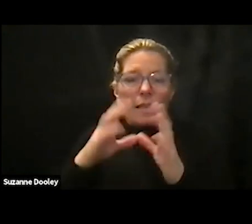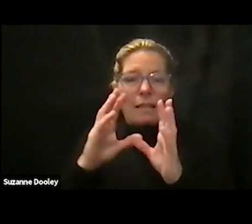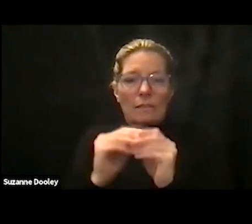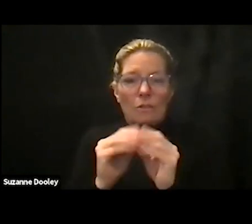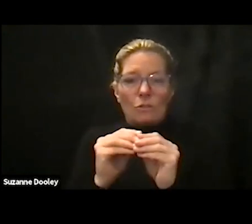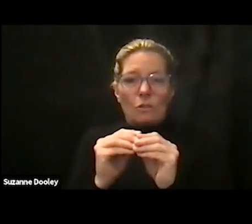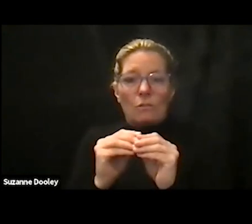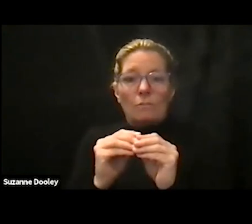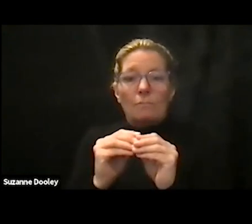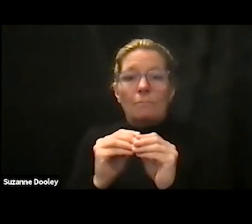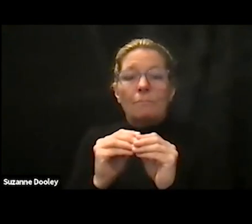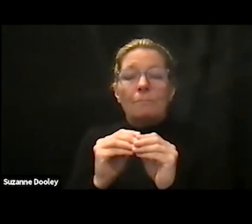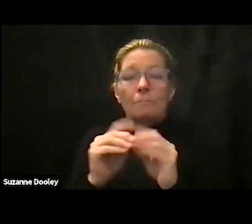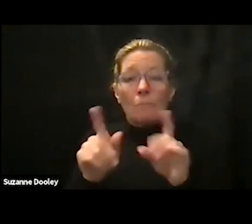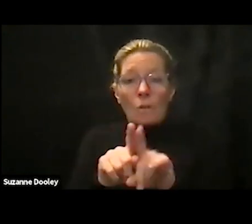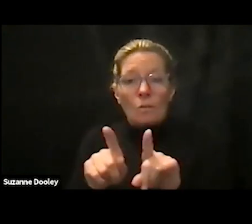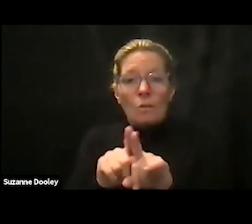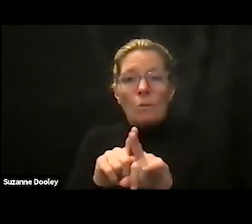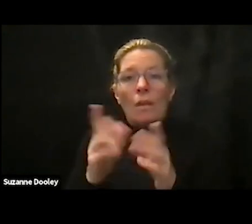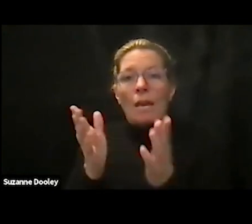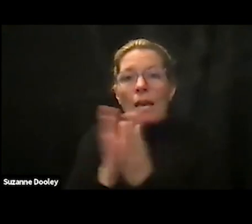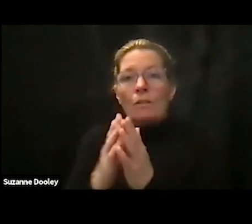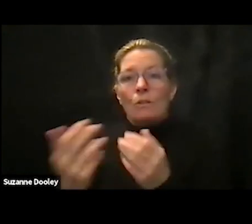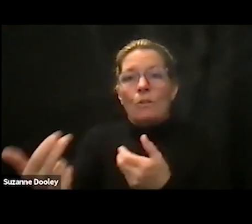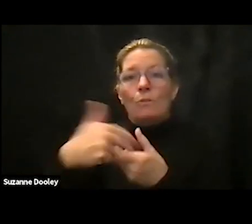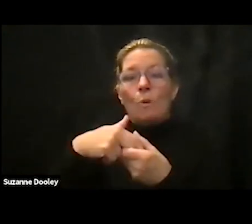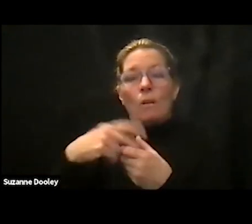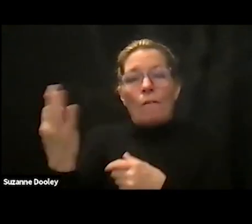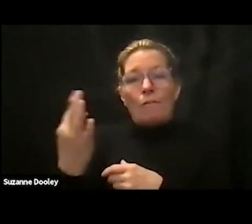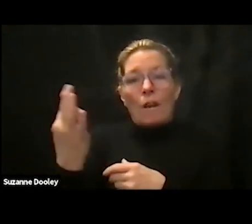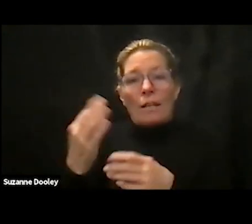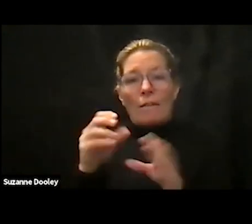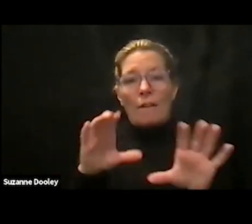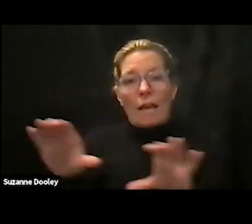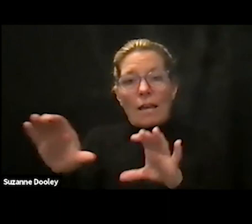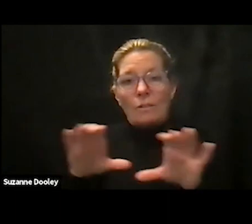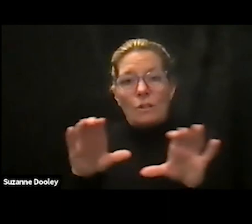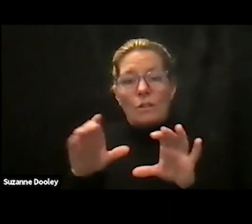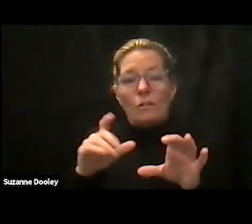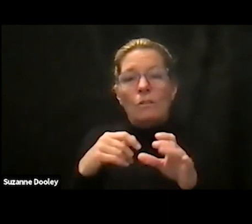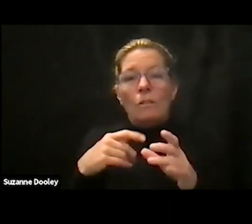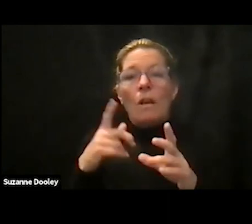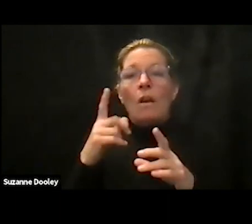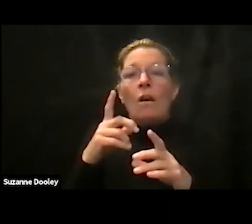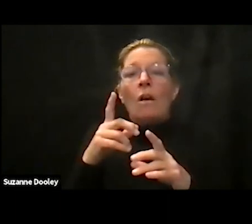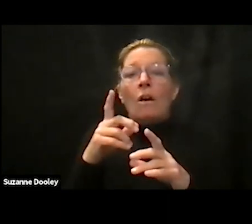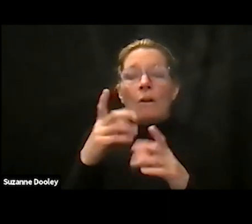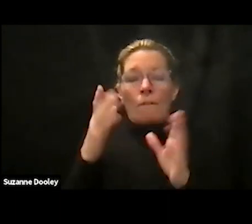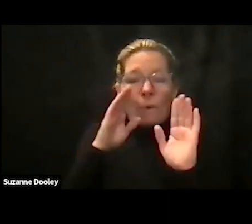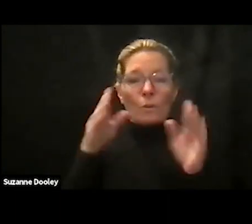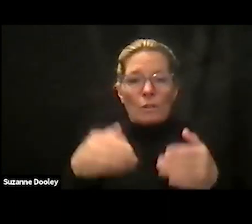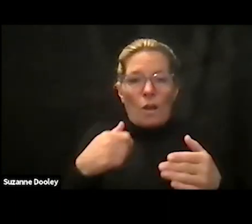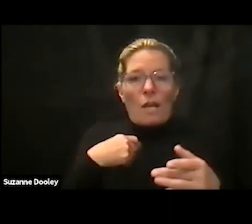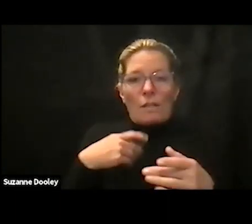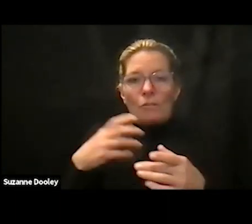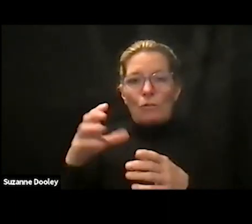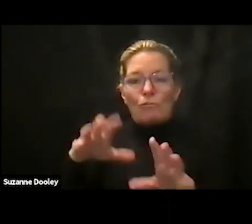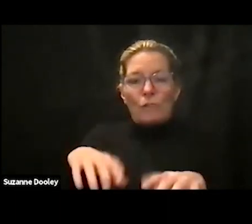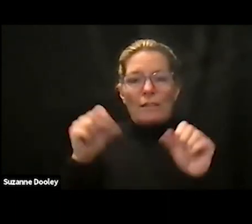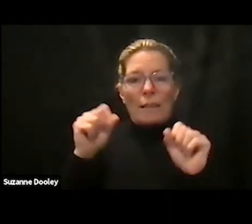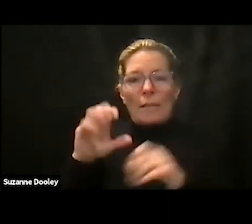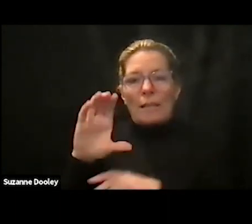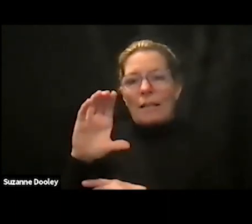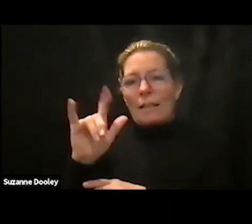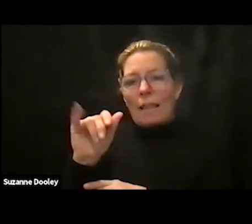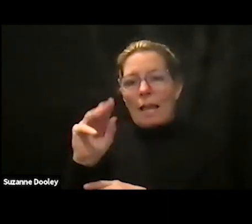Lastly, we invite you to join tomorrow's Friday of Action, which is focused on reclaiming climate narratives. Every Friday, we share different